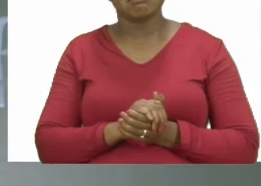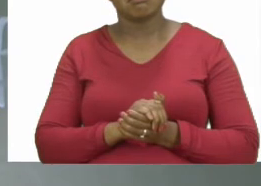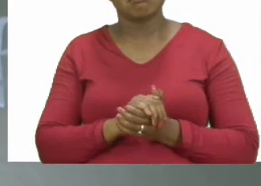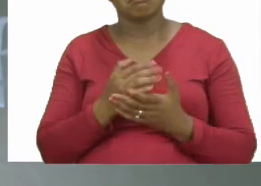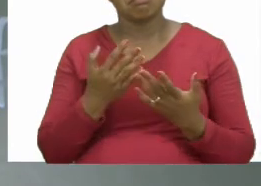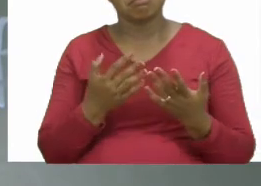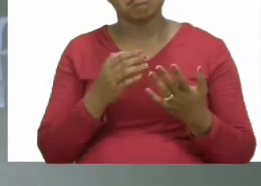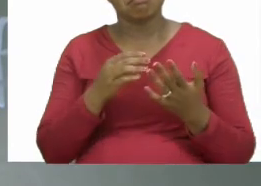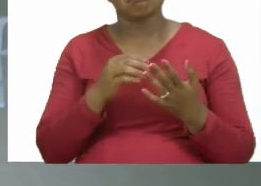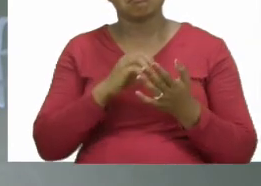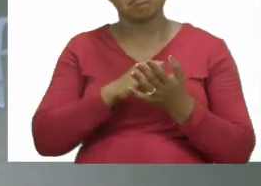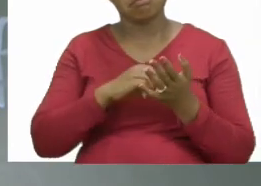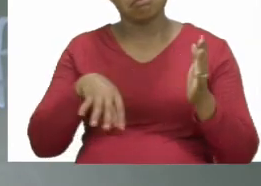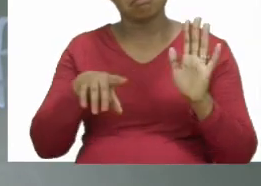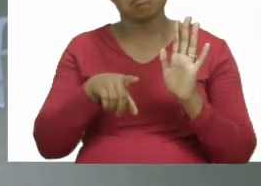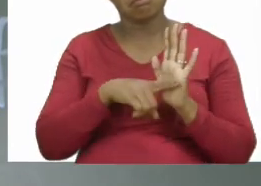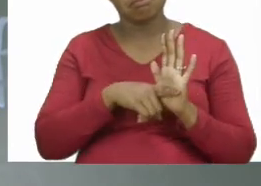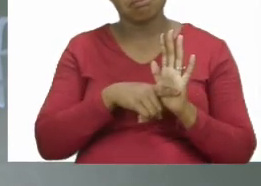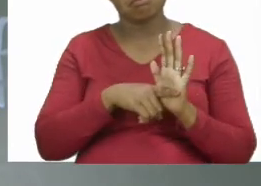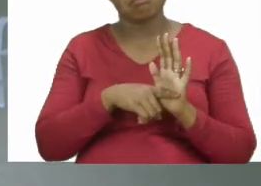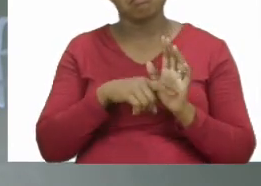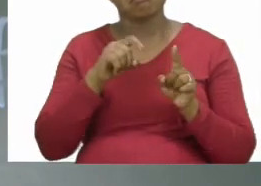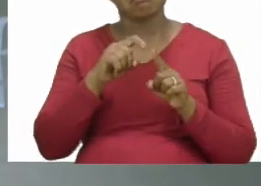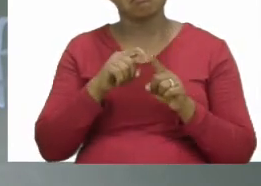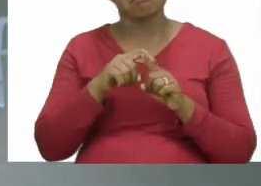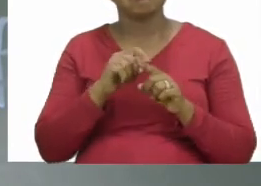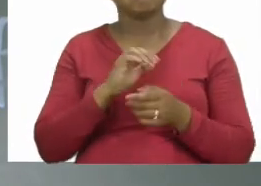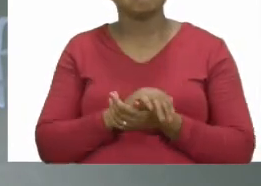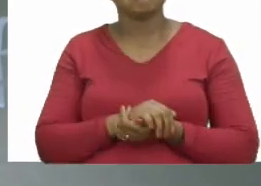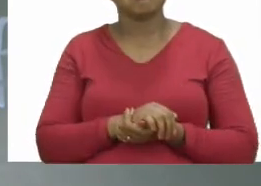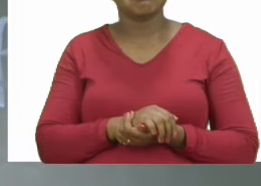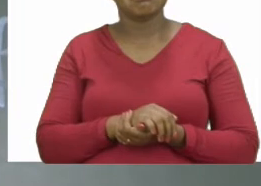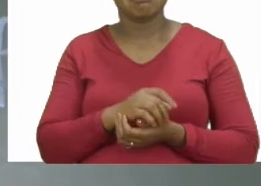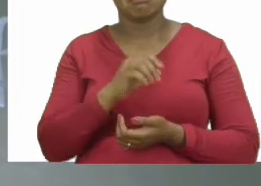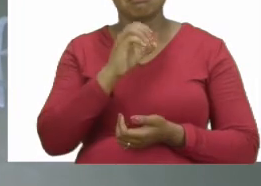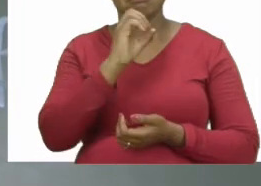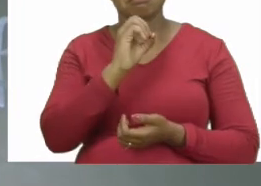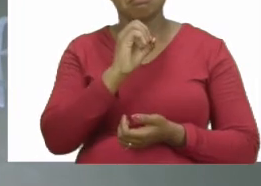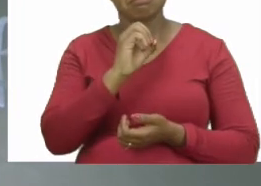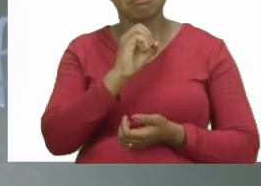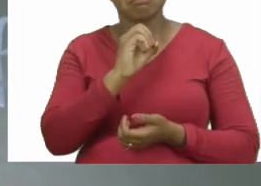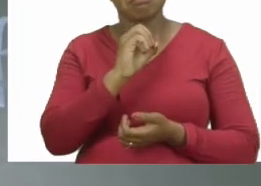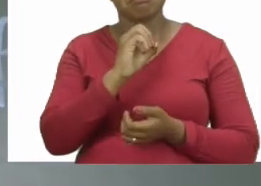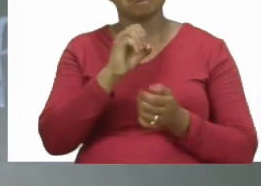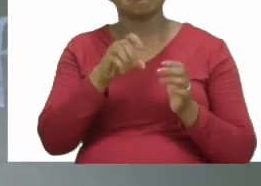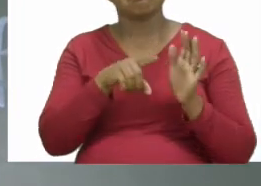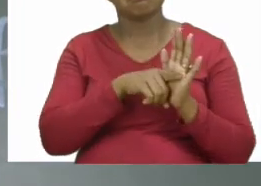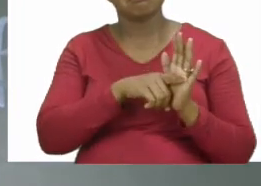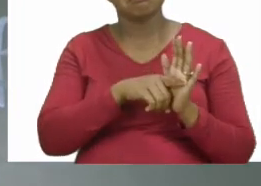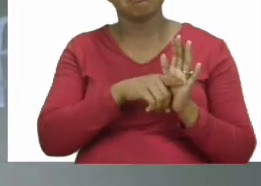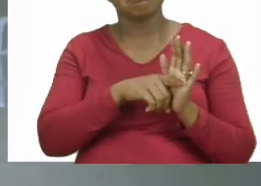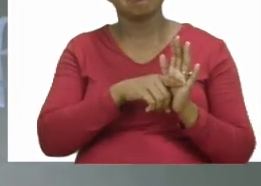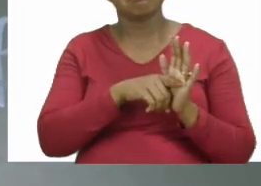subtract our dollars. Here we say 0 minus 2.